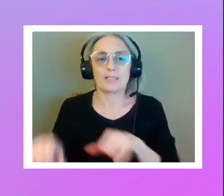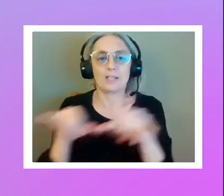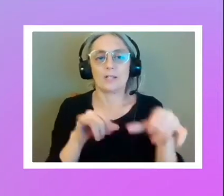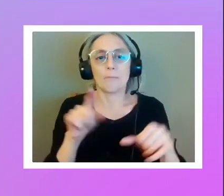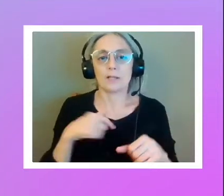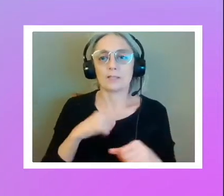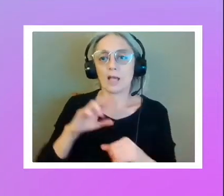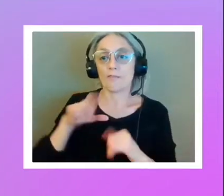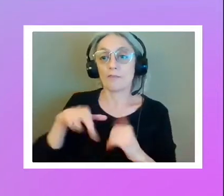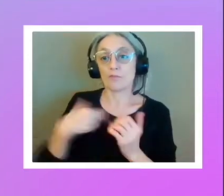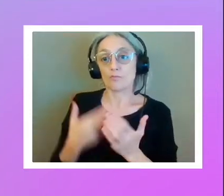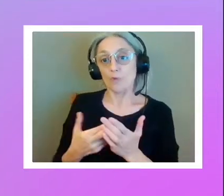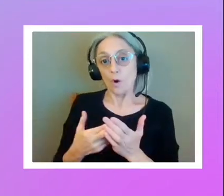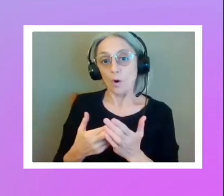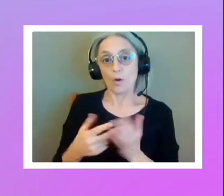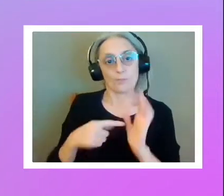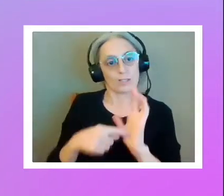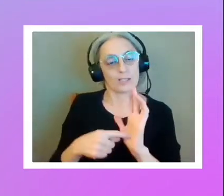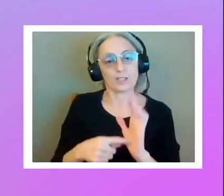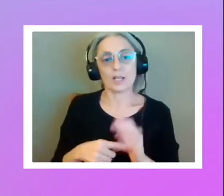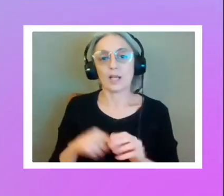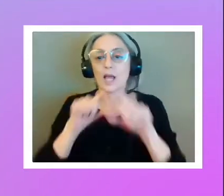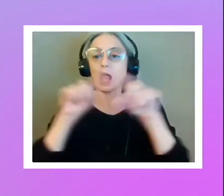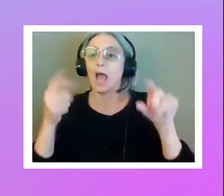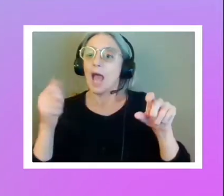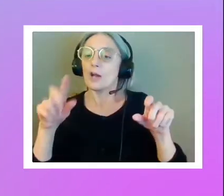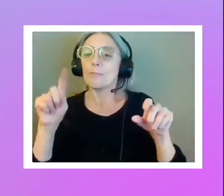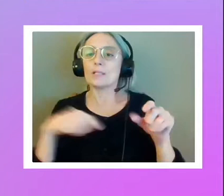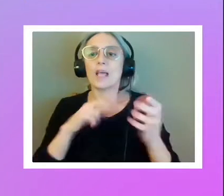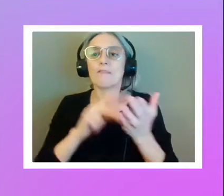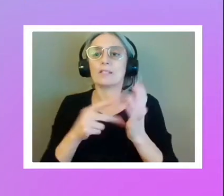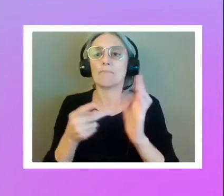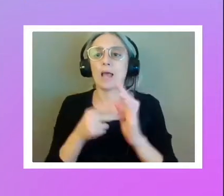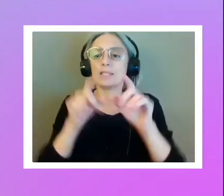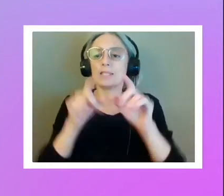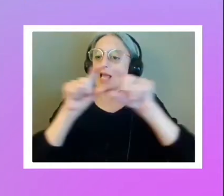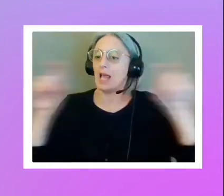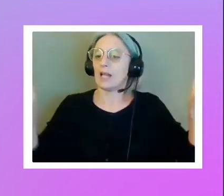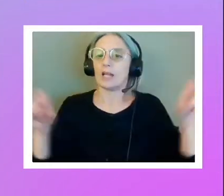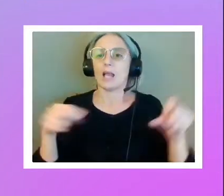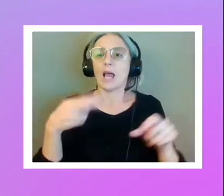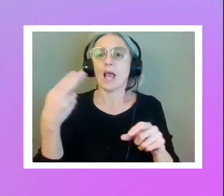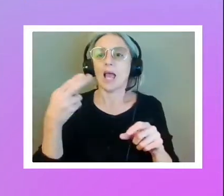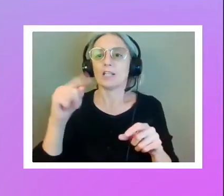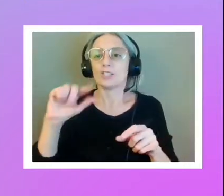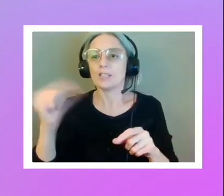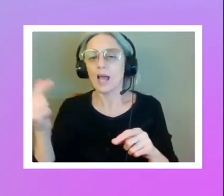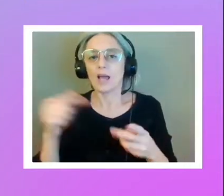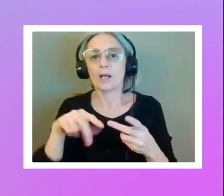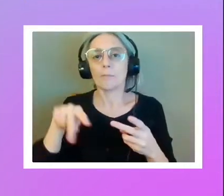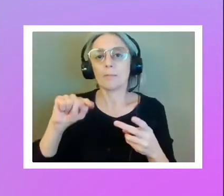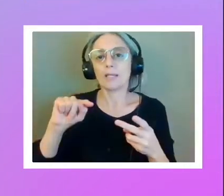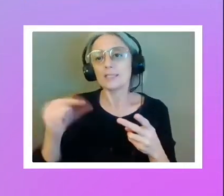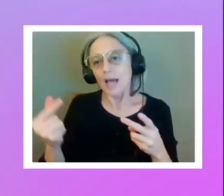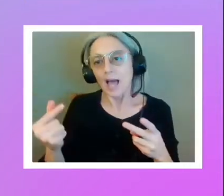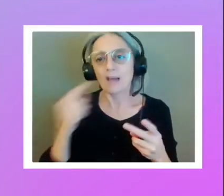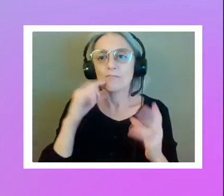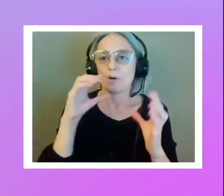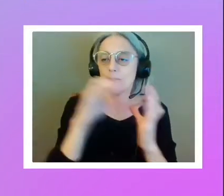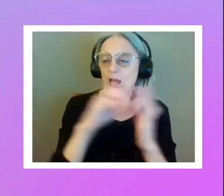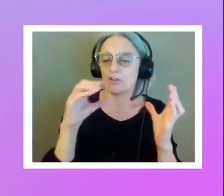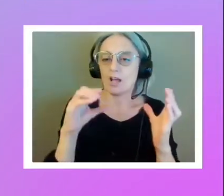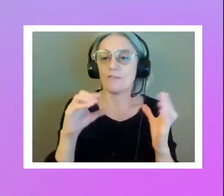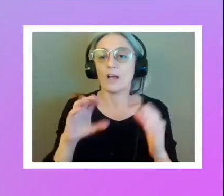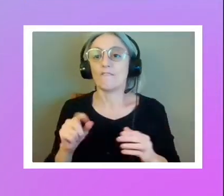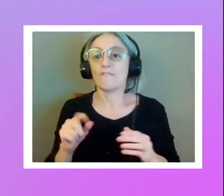presentation. Headers must have semantic headings like an H tag or a P tag for paragraph, and footer